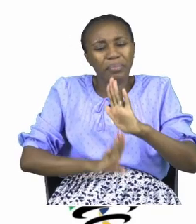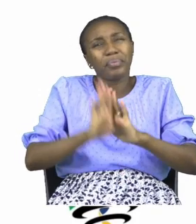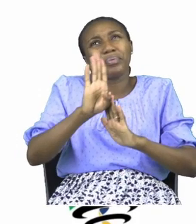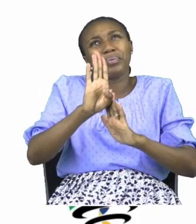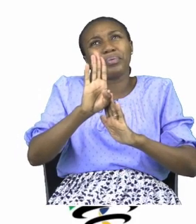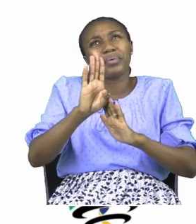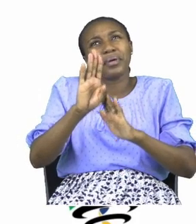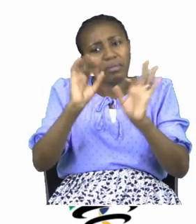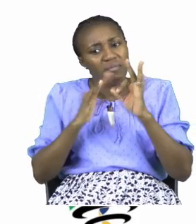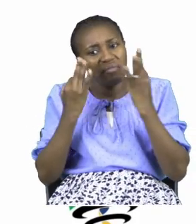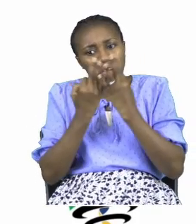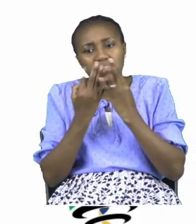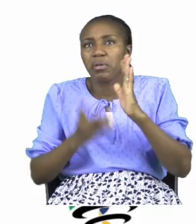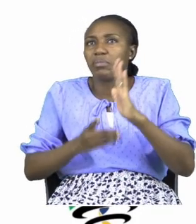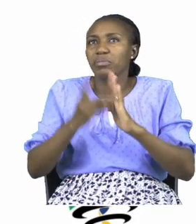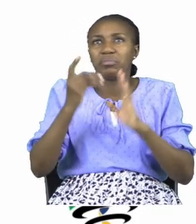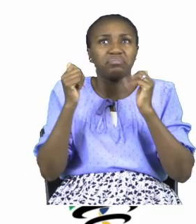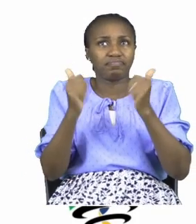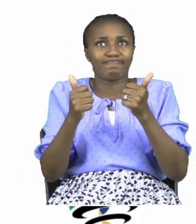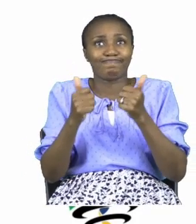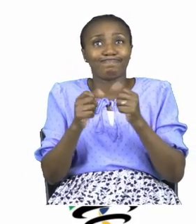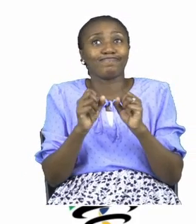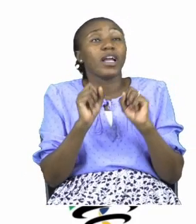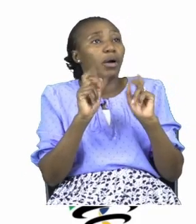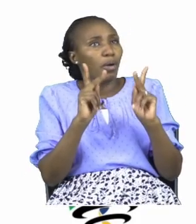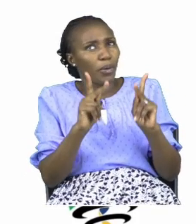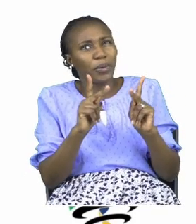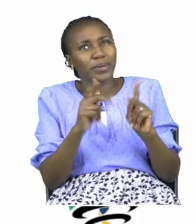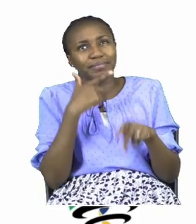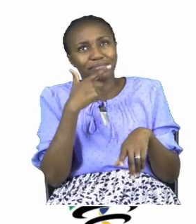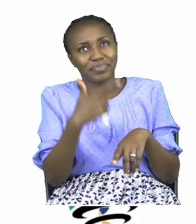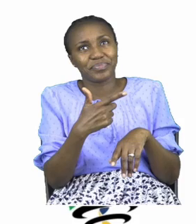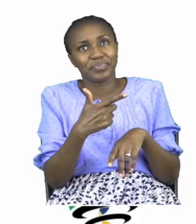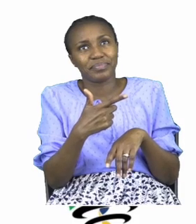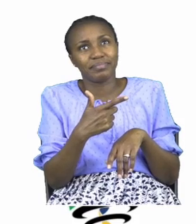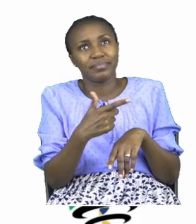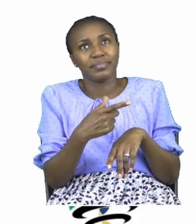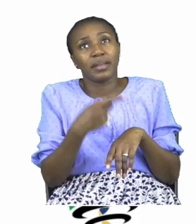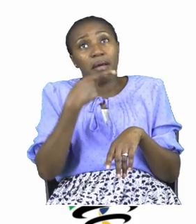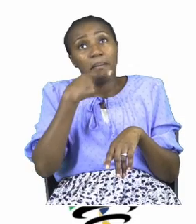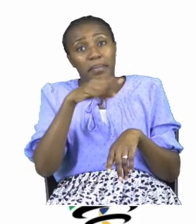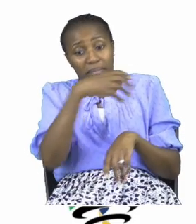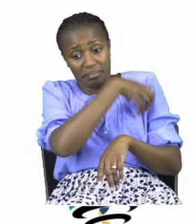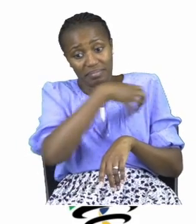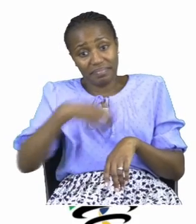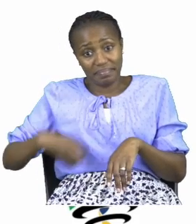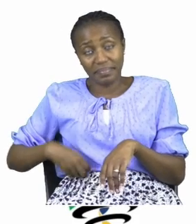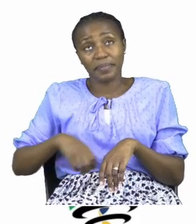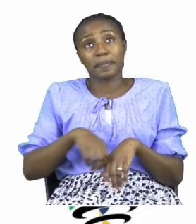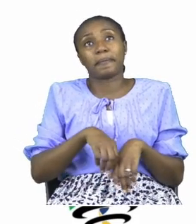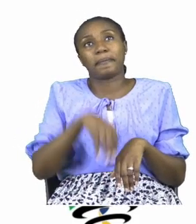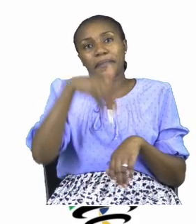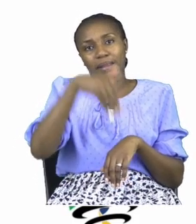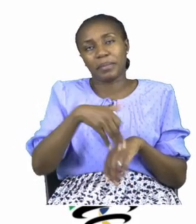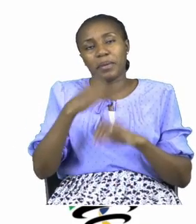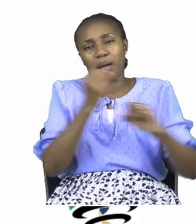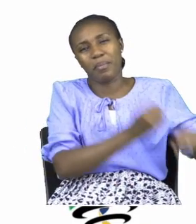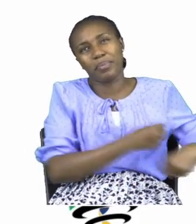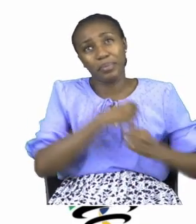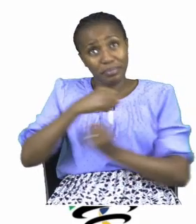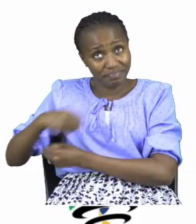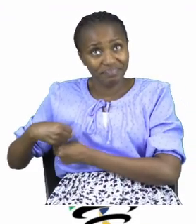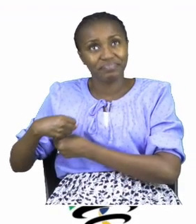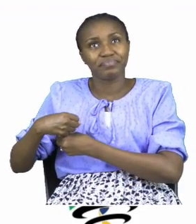federation. All right, there you have it. Mr. Mike Haimbodi, the president of the Namibia Canoe and Rowing